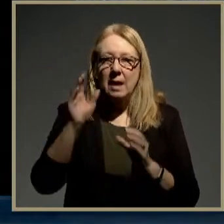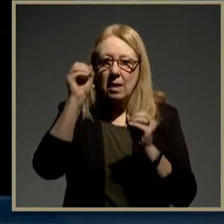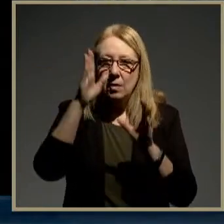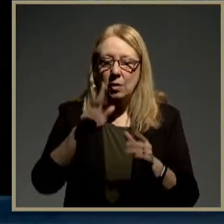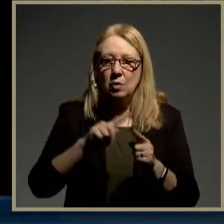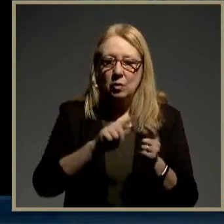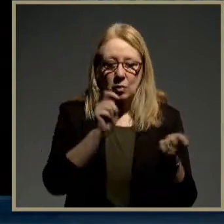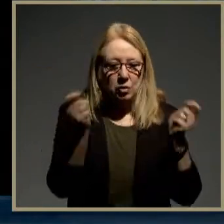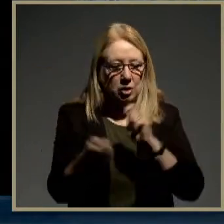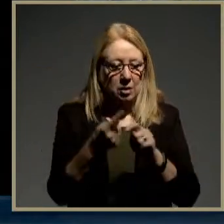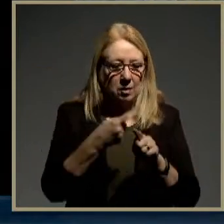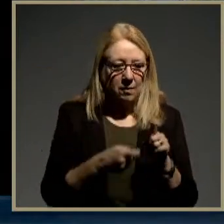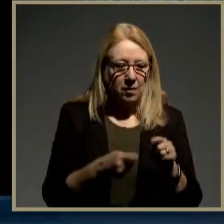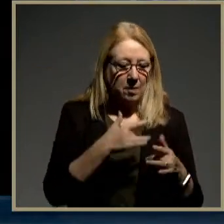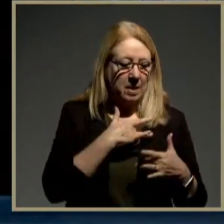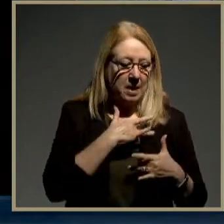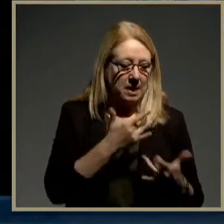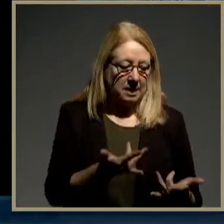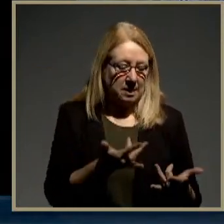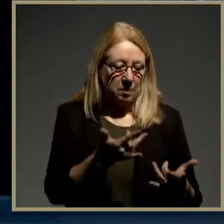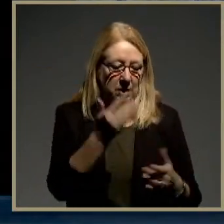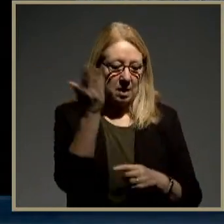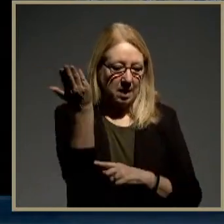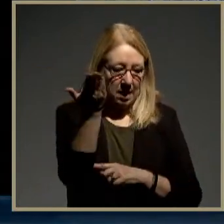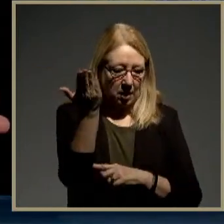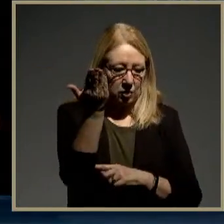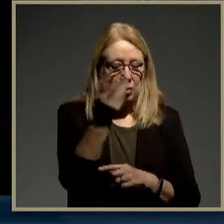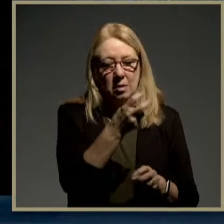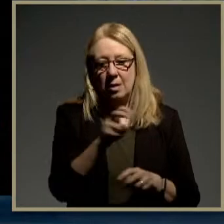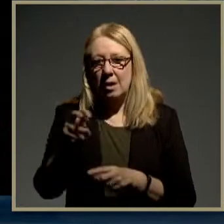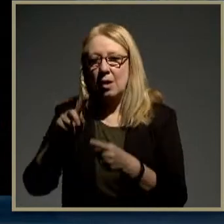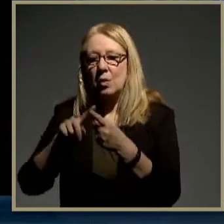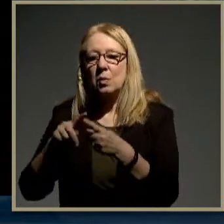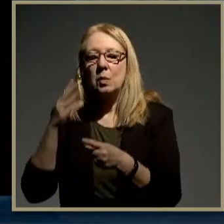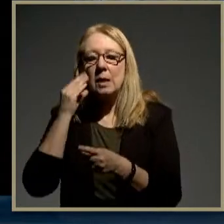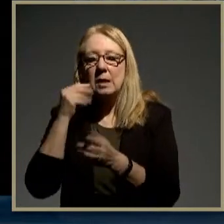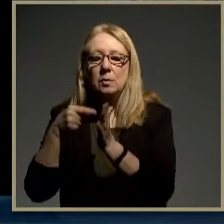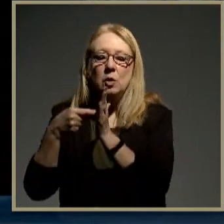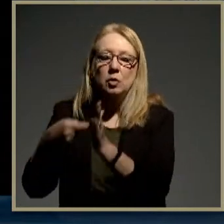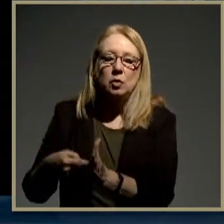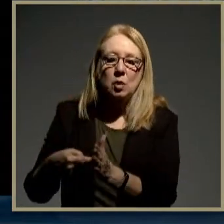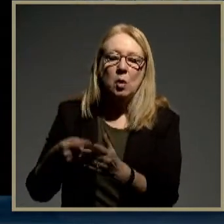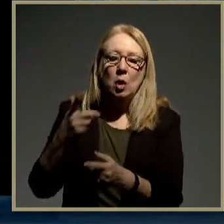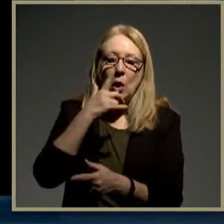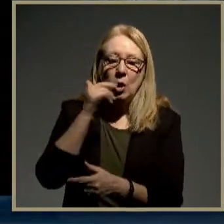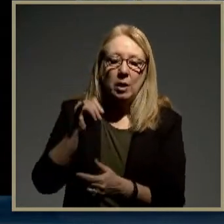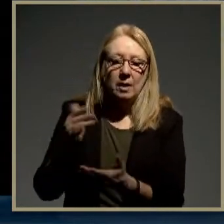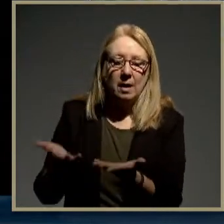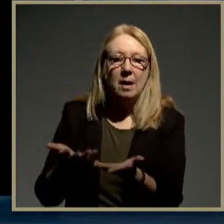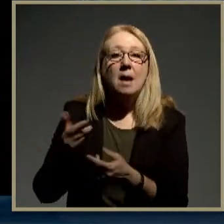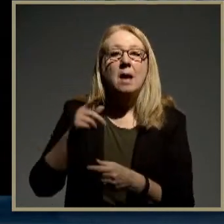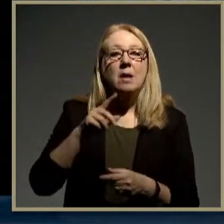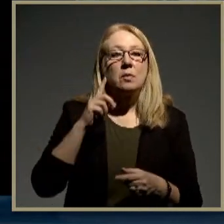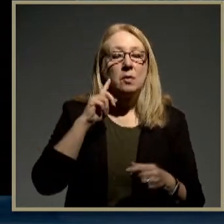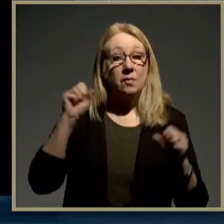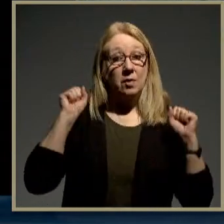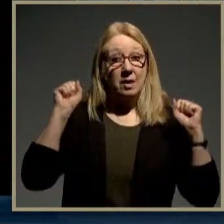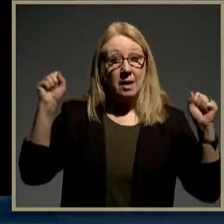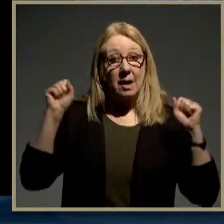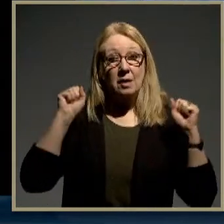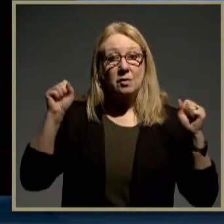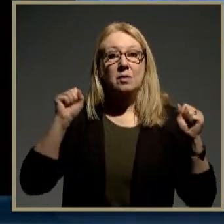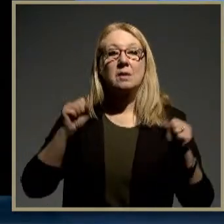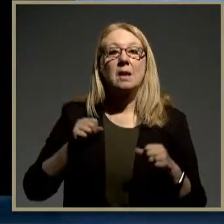very quickly from a typical didactic lecture into an experiential mode. So instruction in exercise